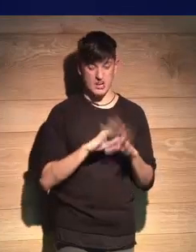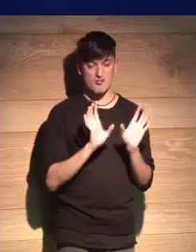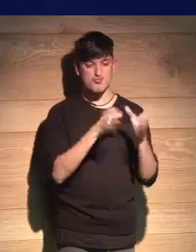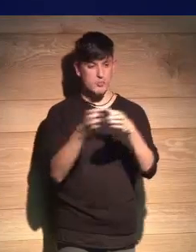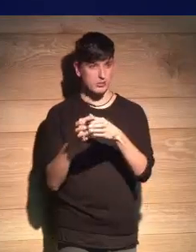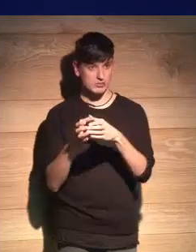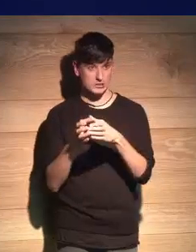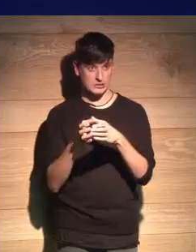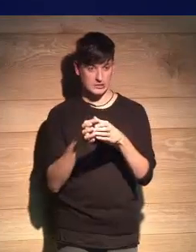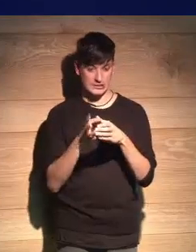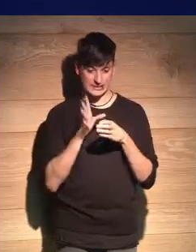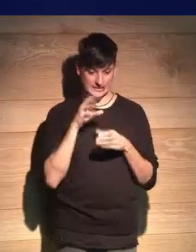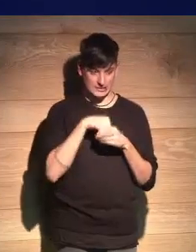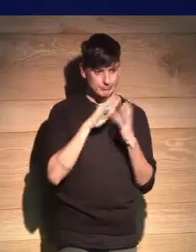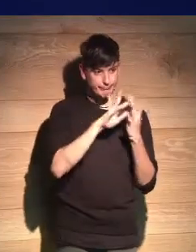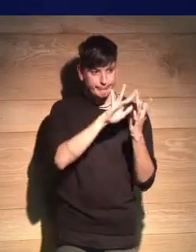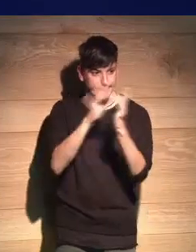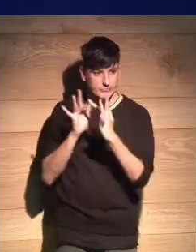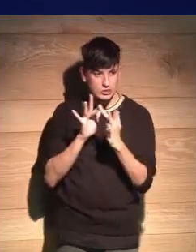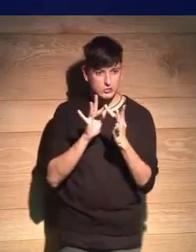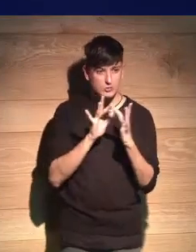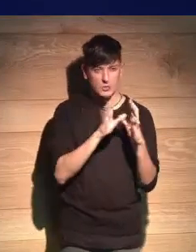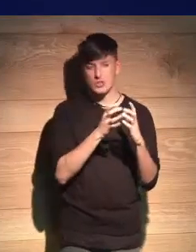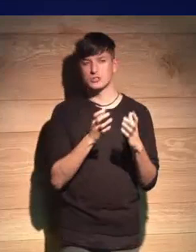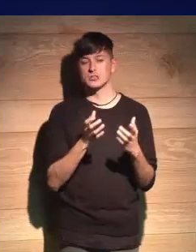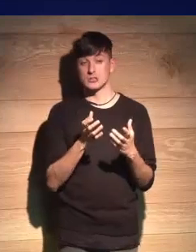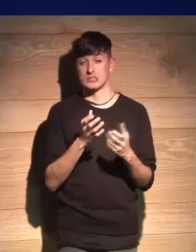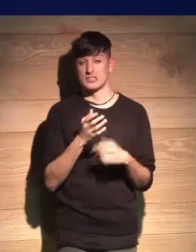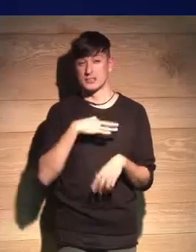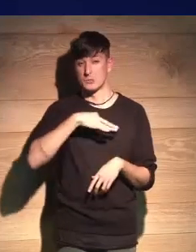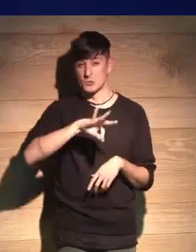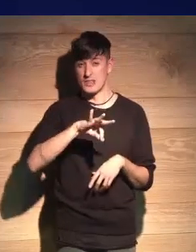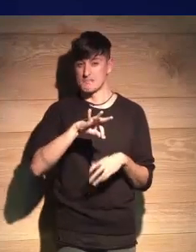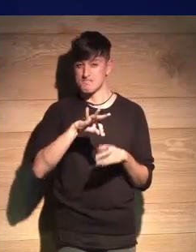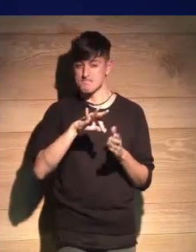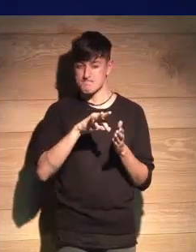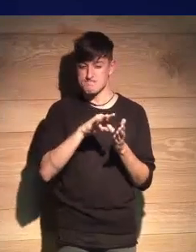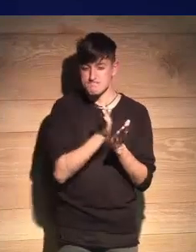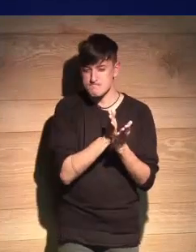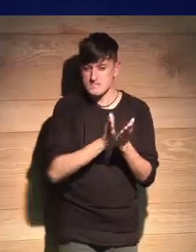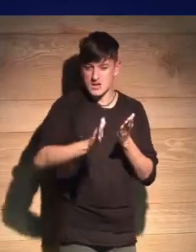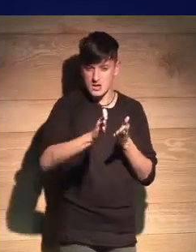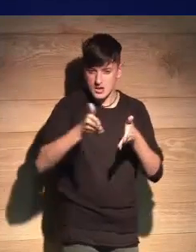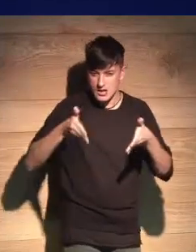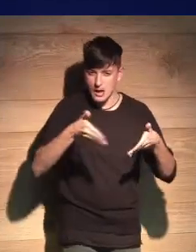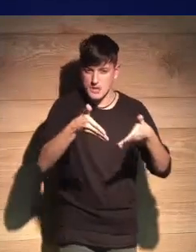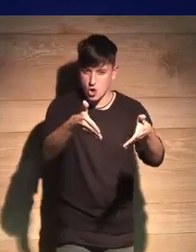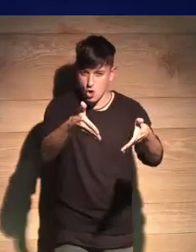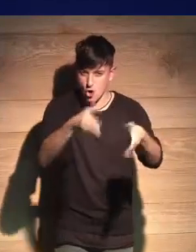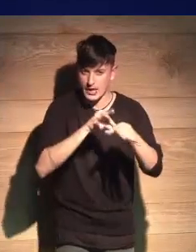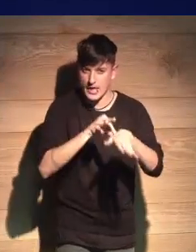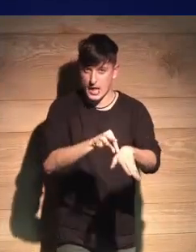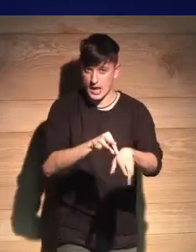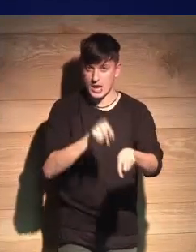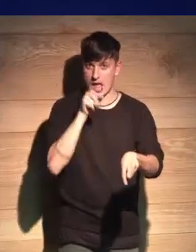at all levels to the capacity that each person have to influence the people that